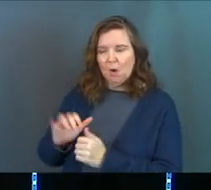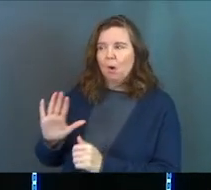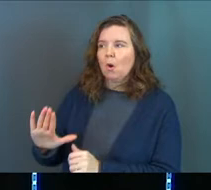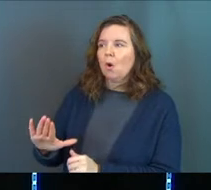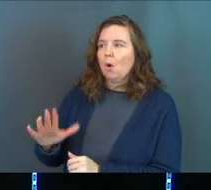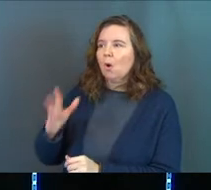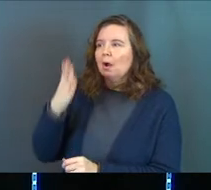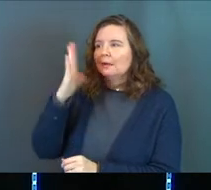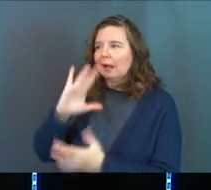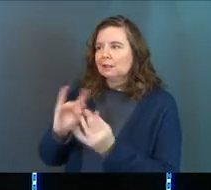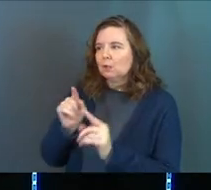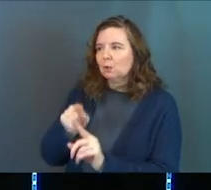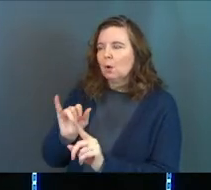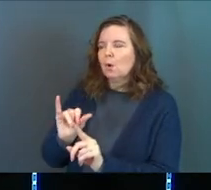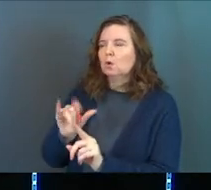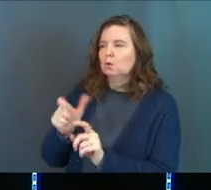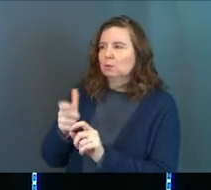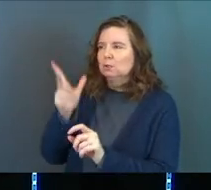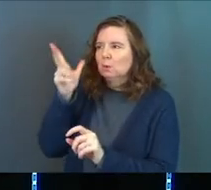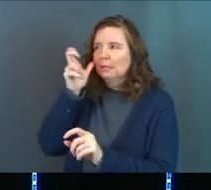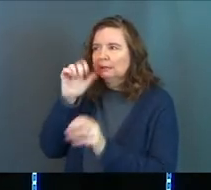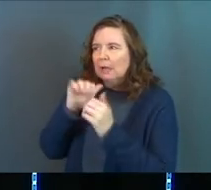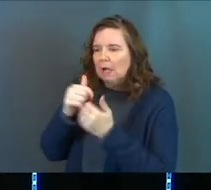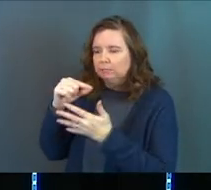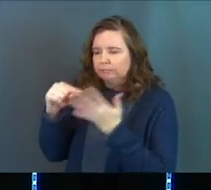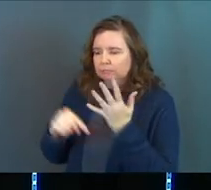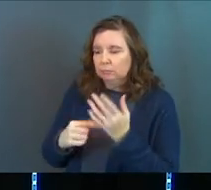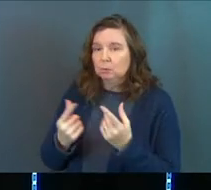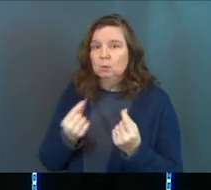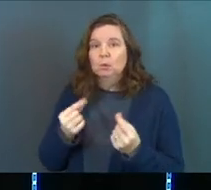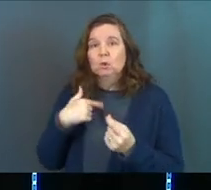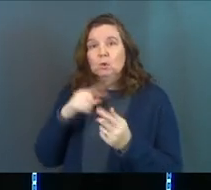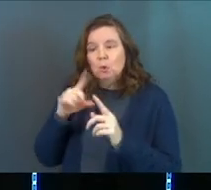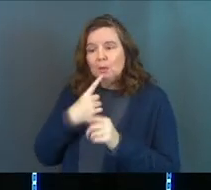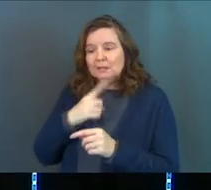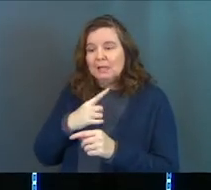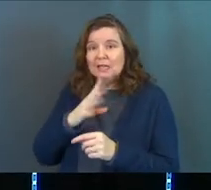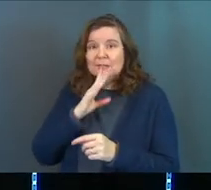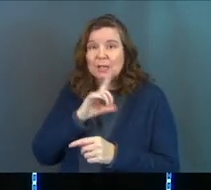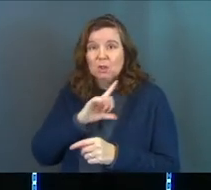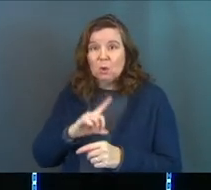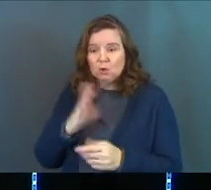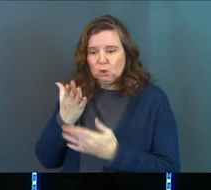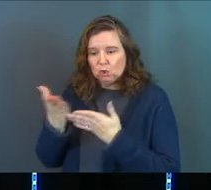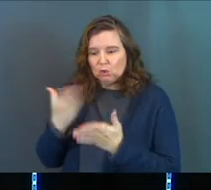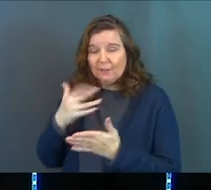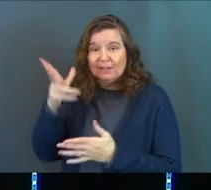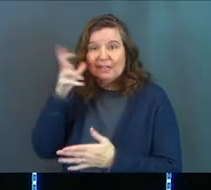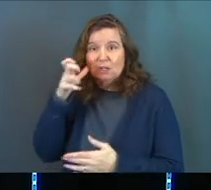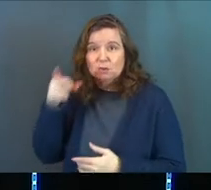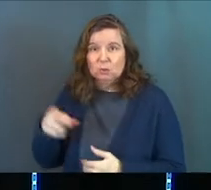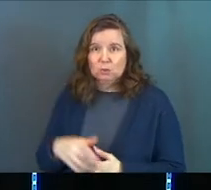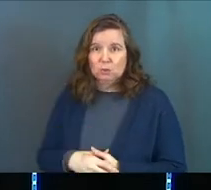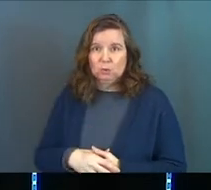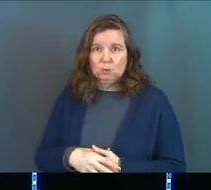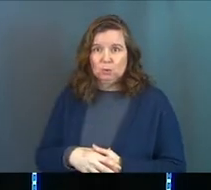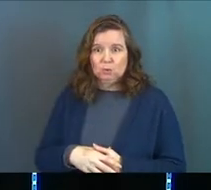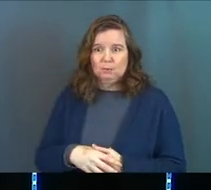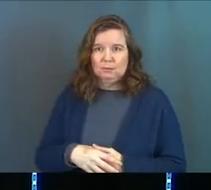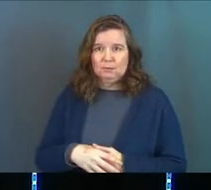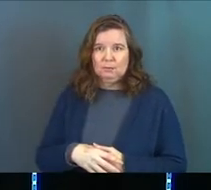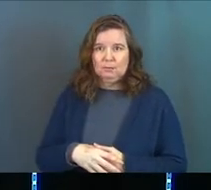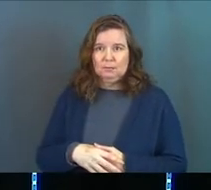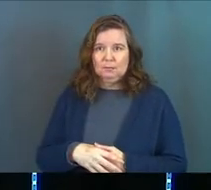hear. Super simple. He said, all you do is you go and say, speak, Lord, because your servant hears you. Silence.